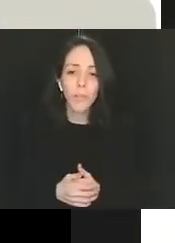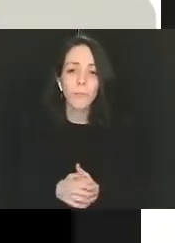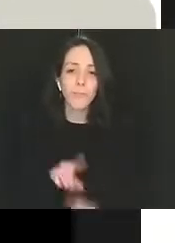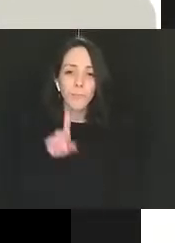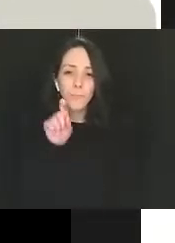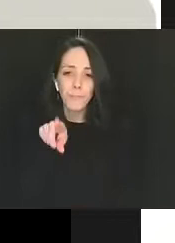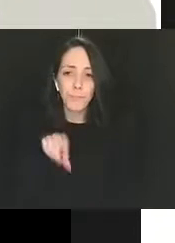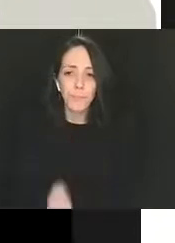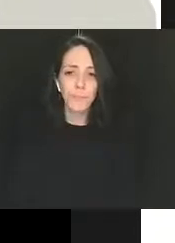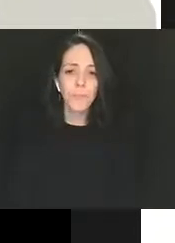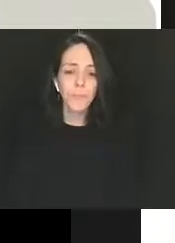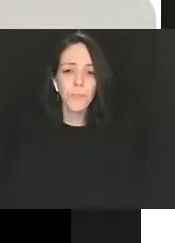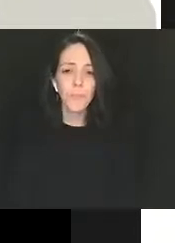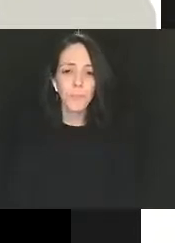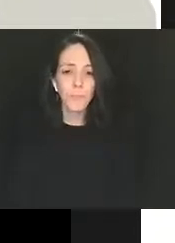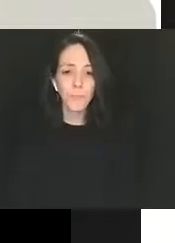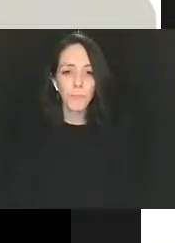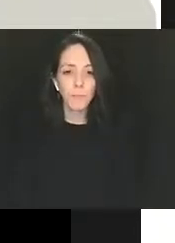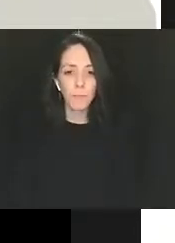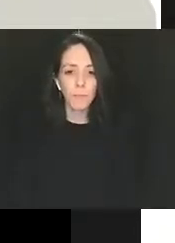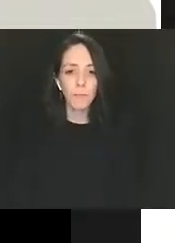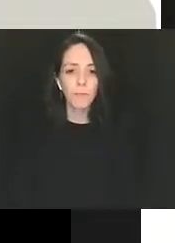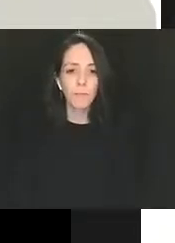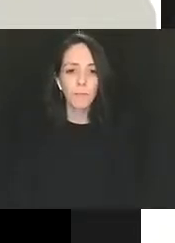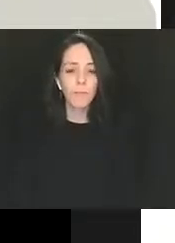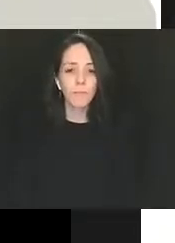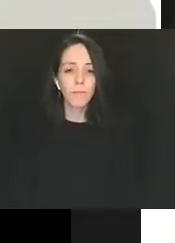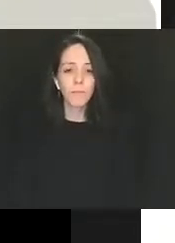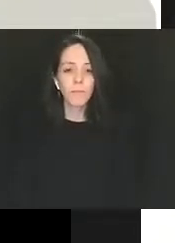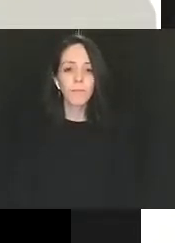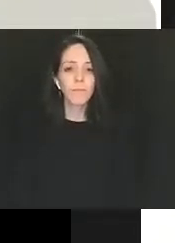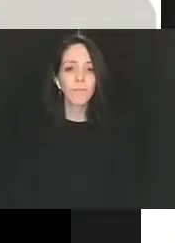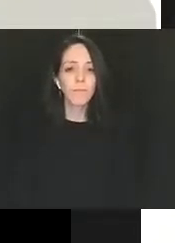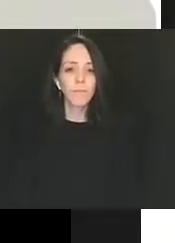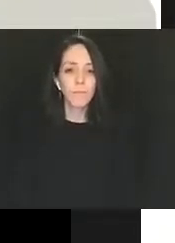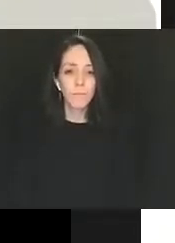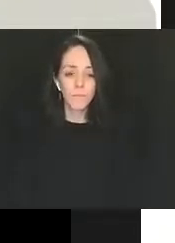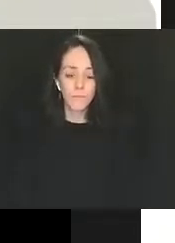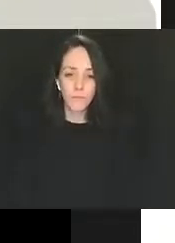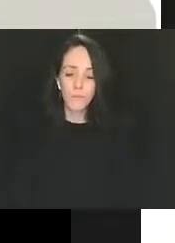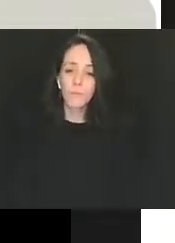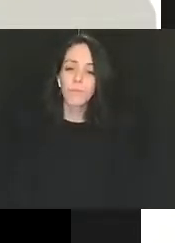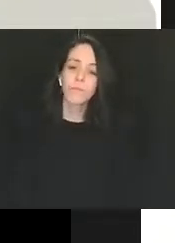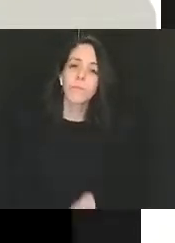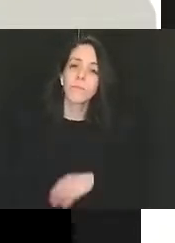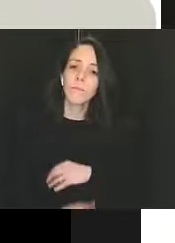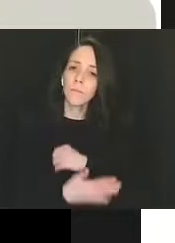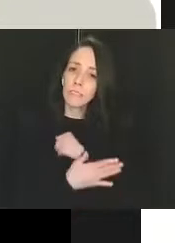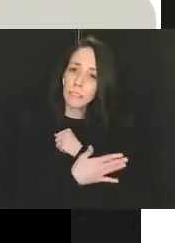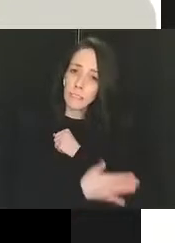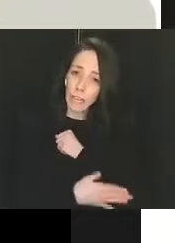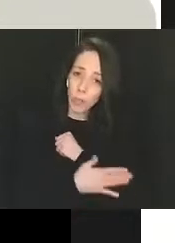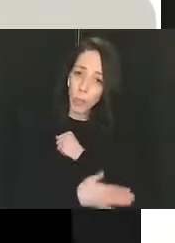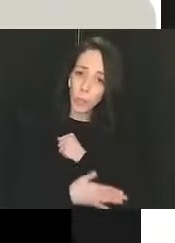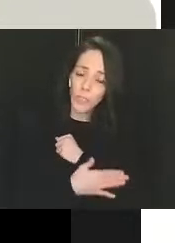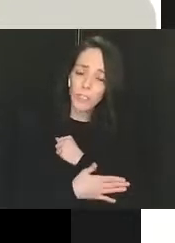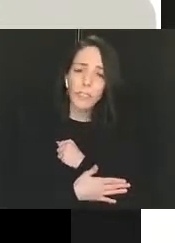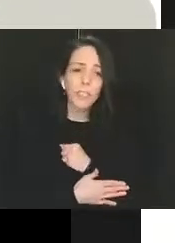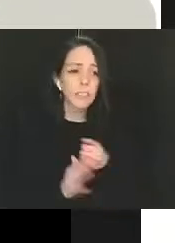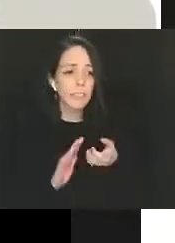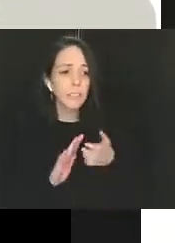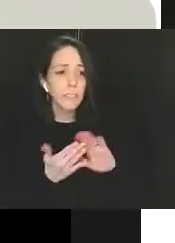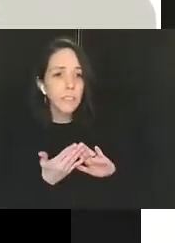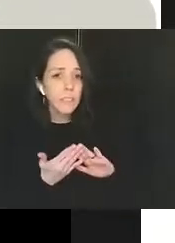is, what can the county or the city, and my programs are in Tigard, but what